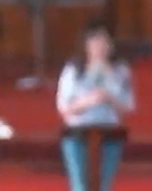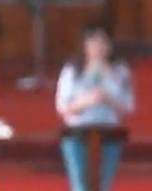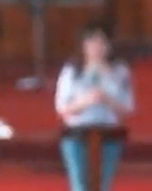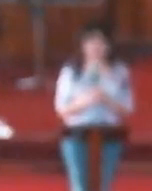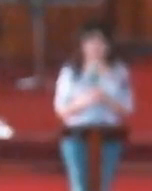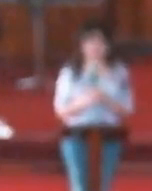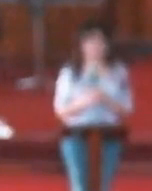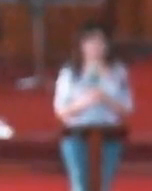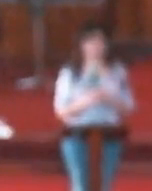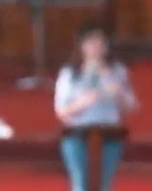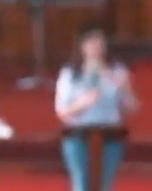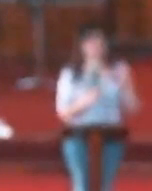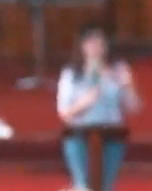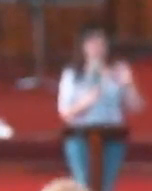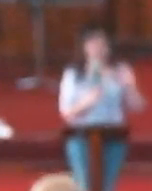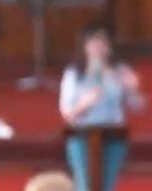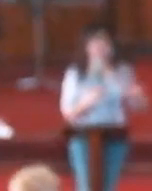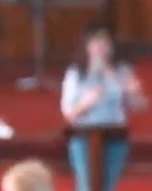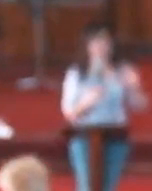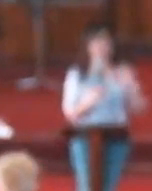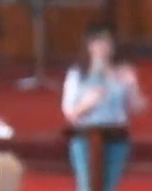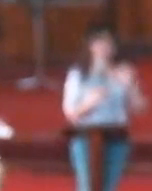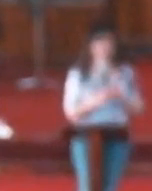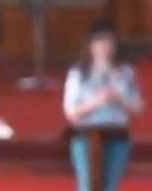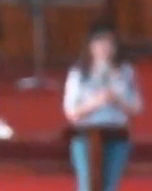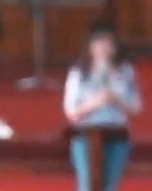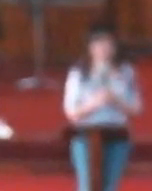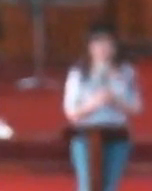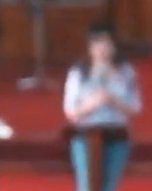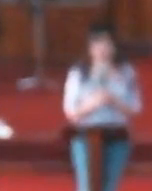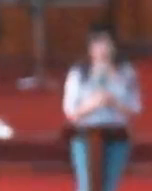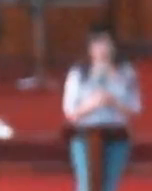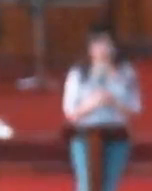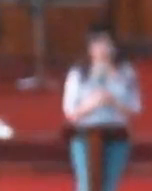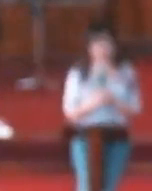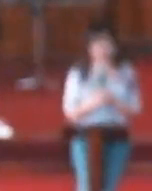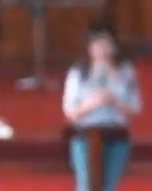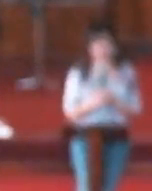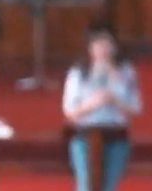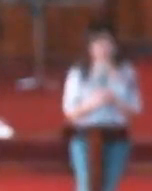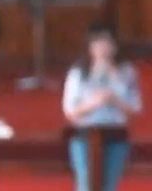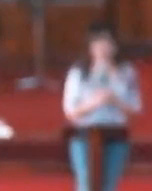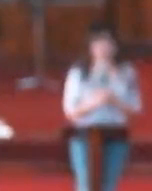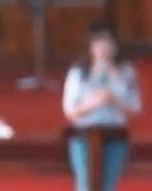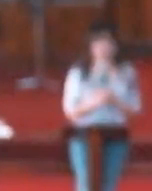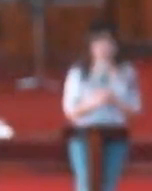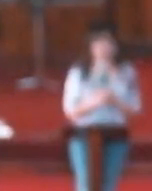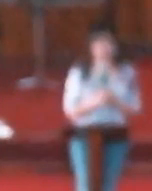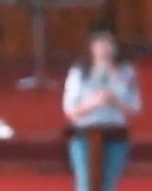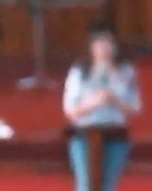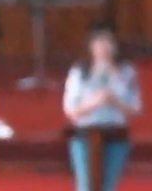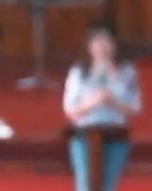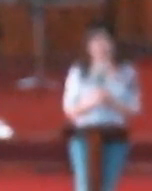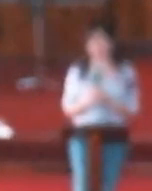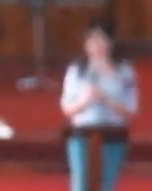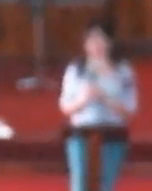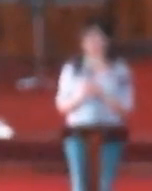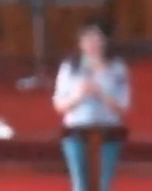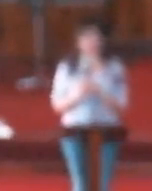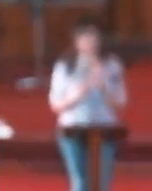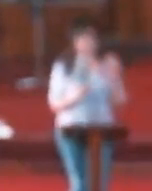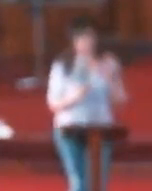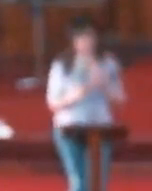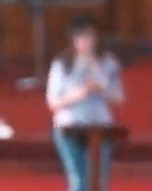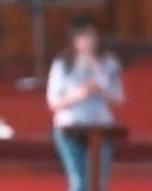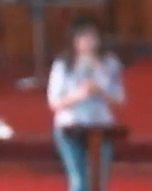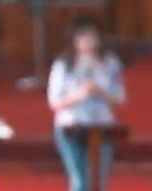muerte a tu vida. Yeah, but it say you have to prophesy life or anything like that. Esa interpretación viene de afuera. Yeah, that interpretation comes